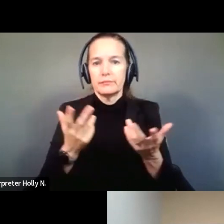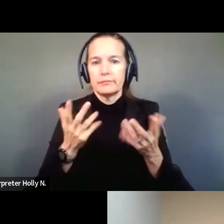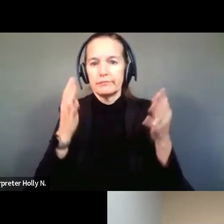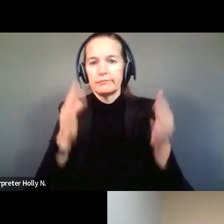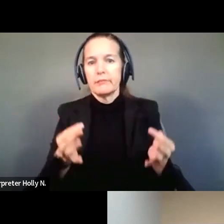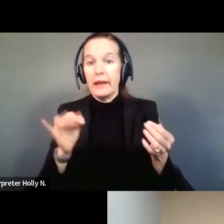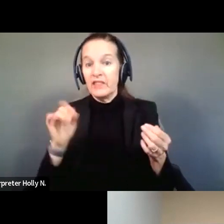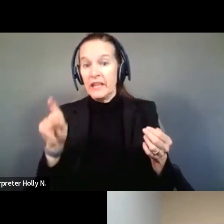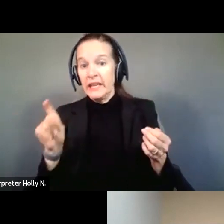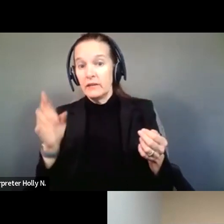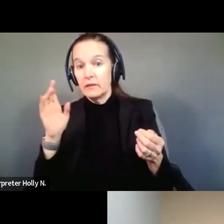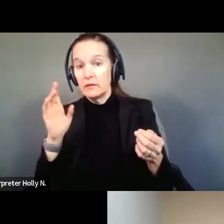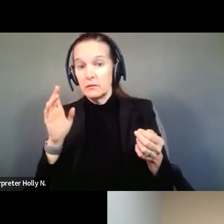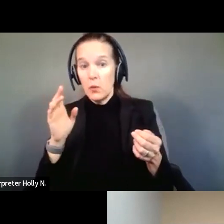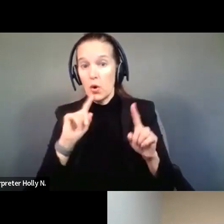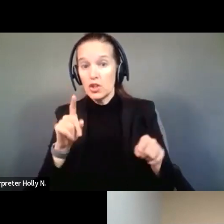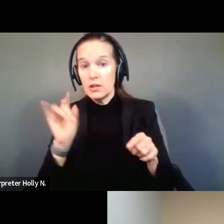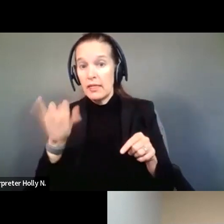in the future.